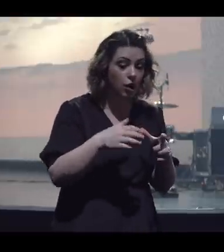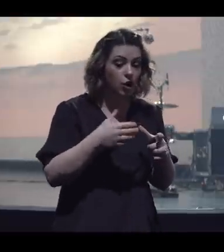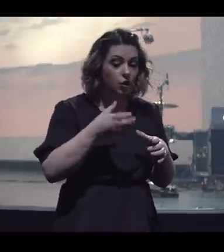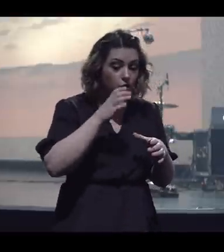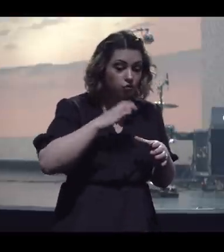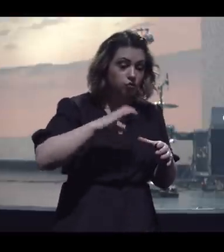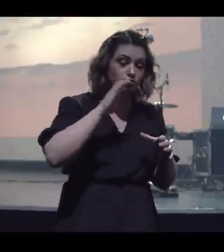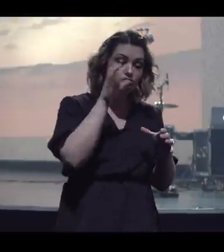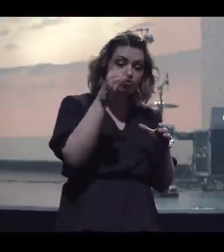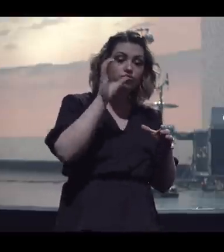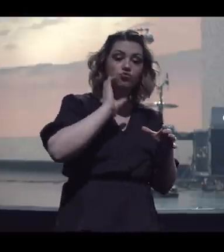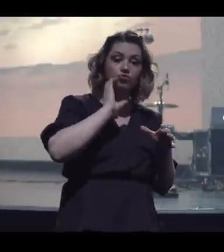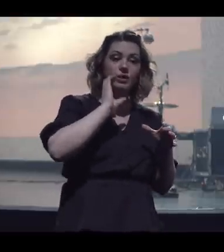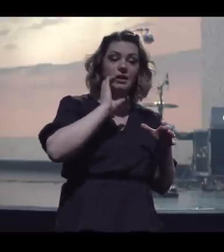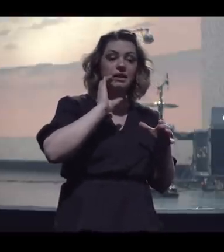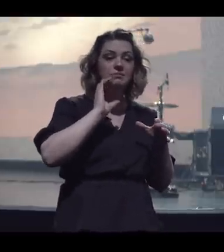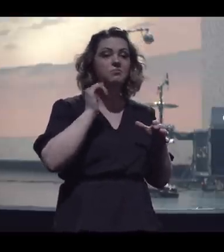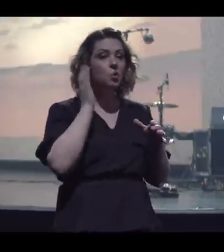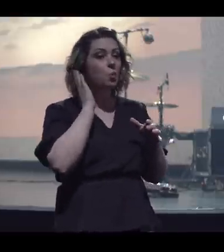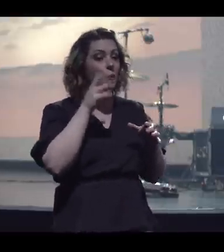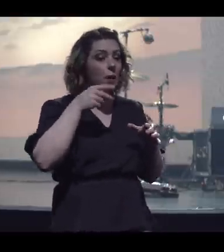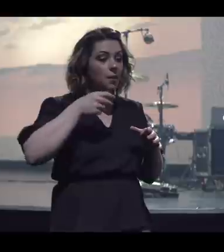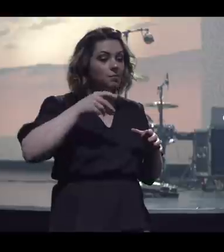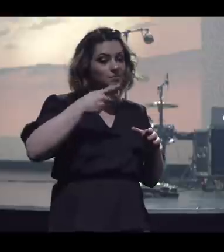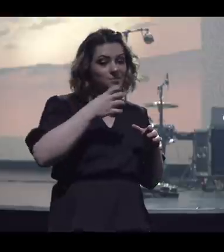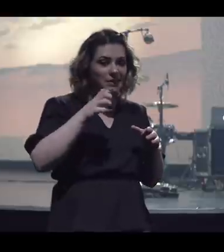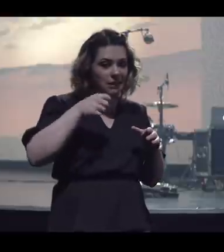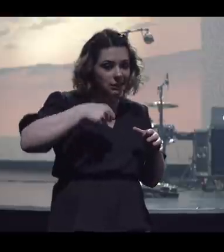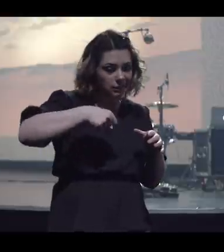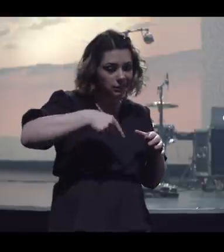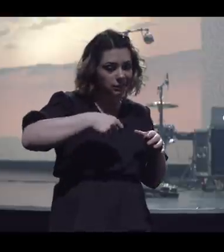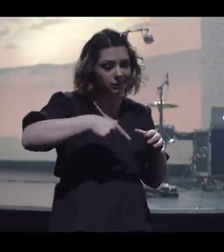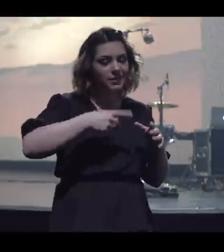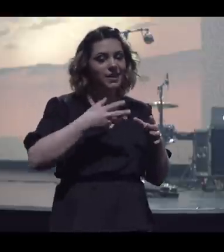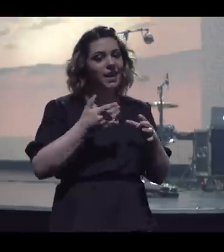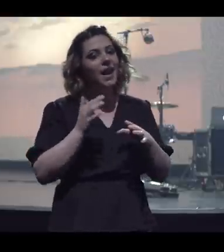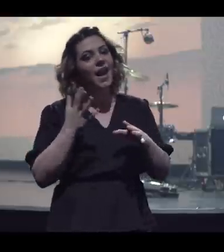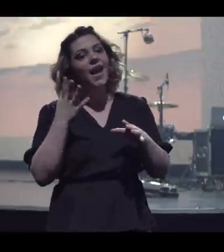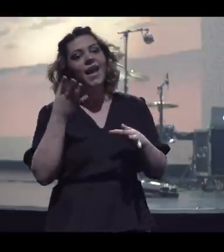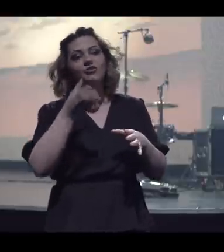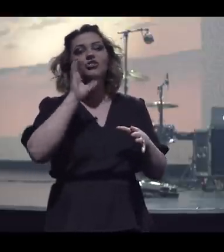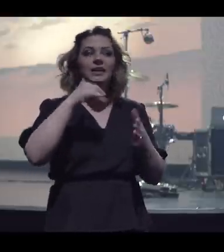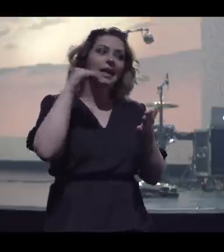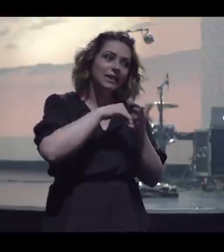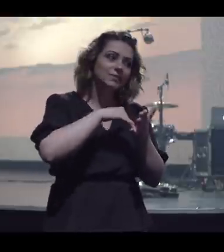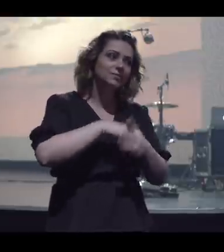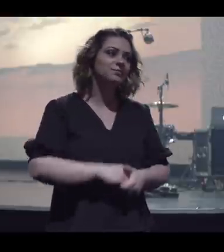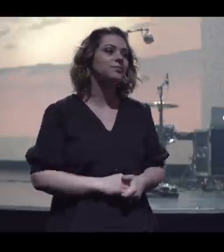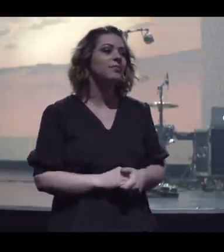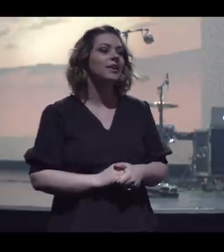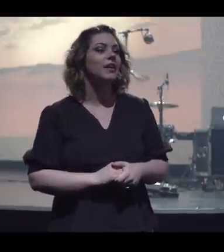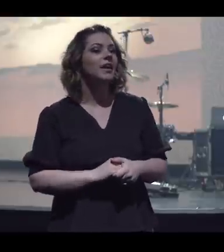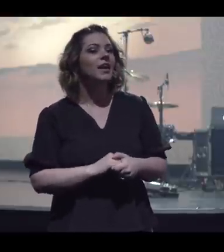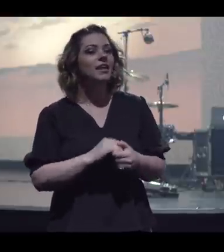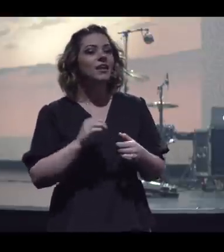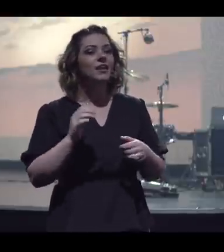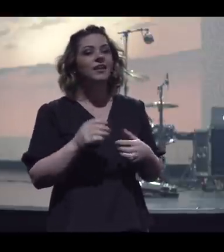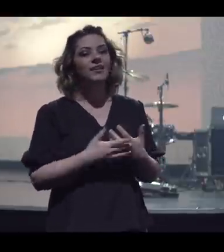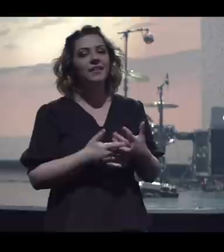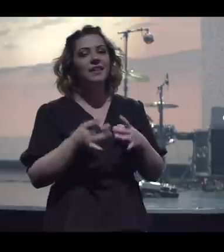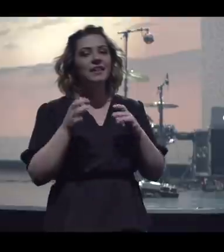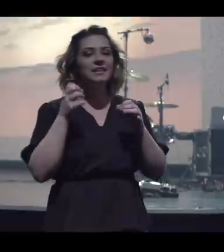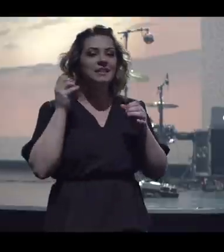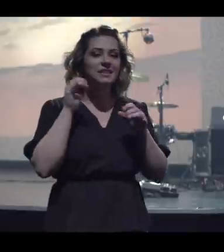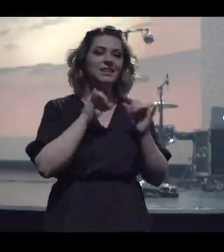in the puddle. And the sheep behind him will come up right behind him and say, well, he took a drink, so I'll take a drink. He took a leak, so I'll take a leak. I mean, and